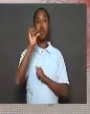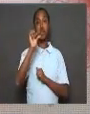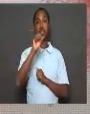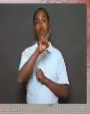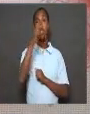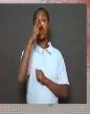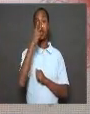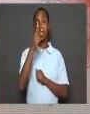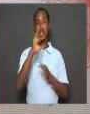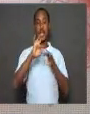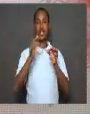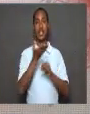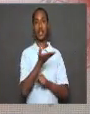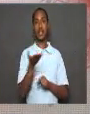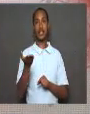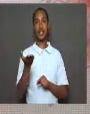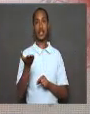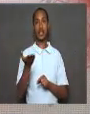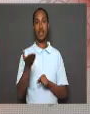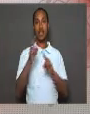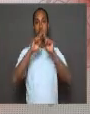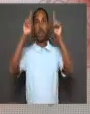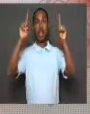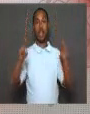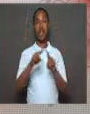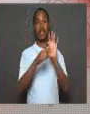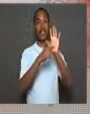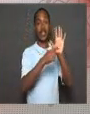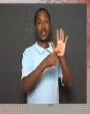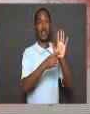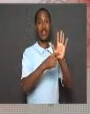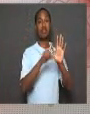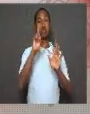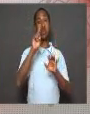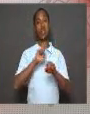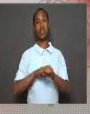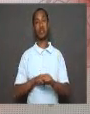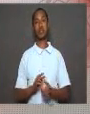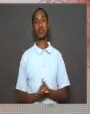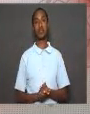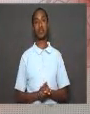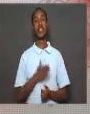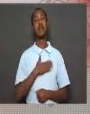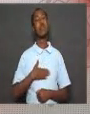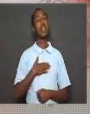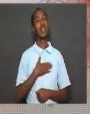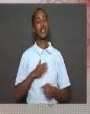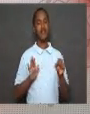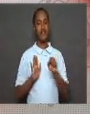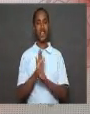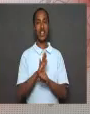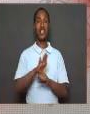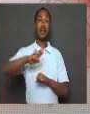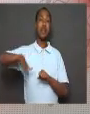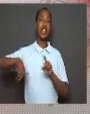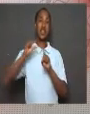you will see sentences appear on the screen, one at a time. Please fill in the